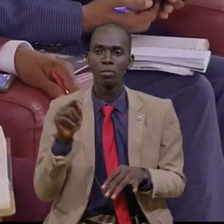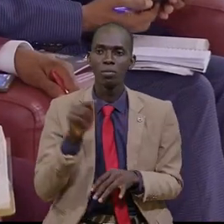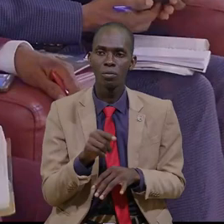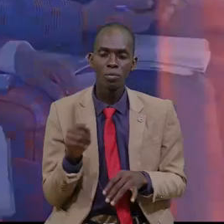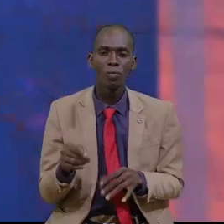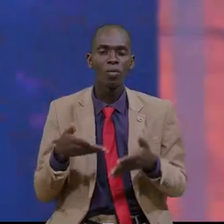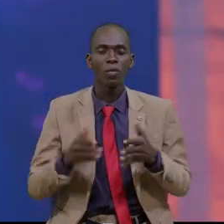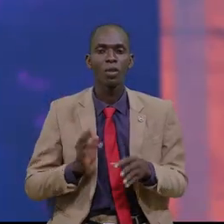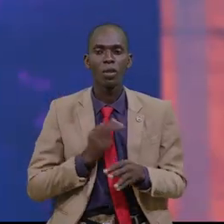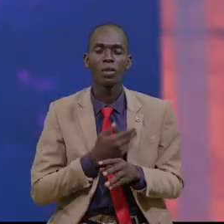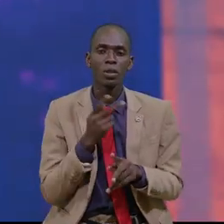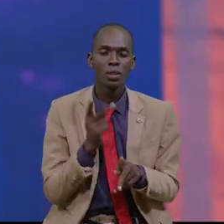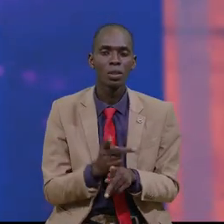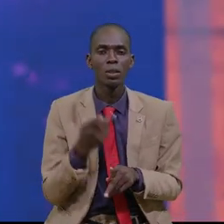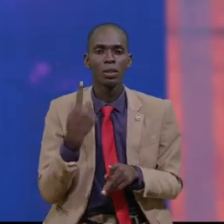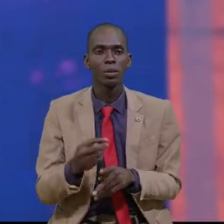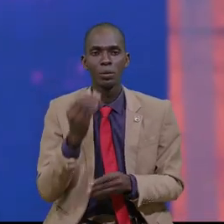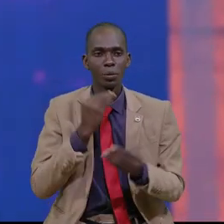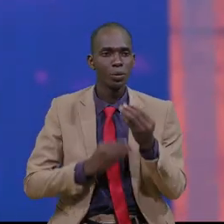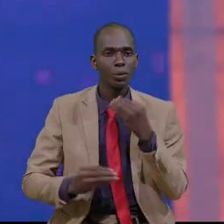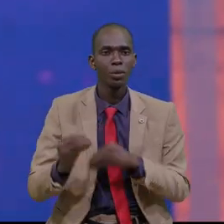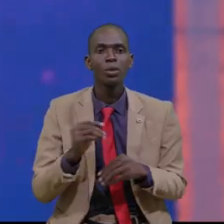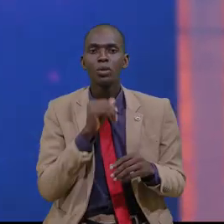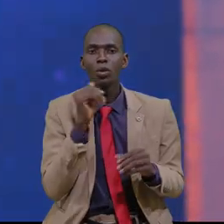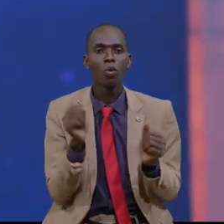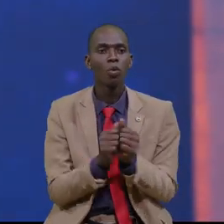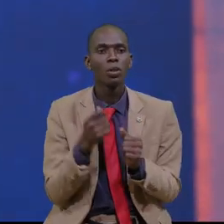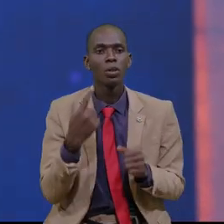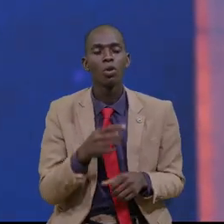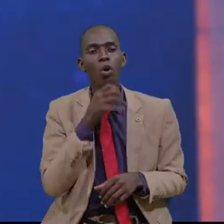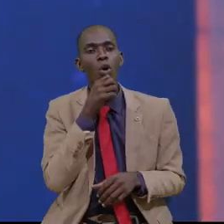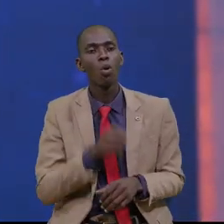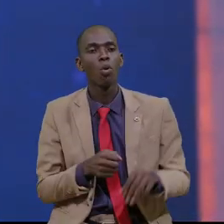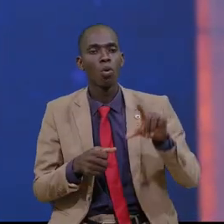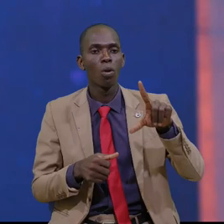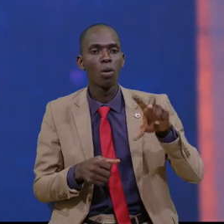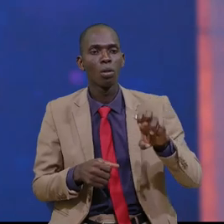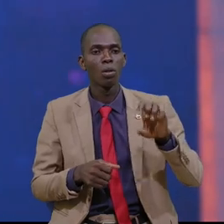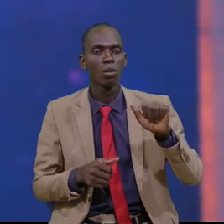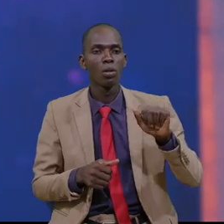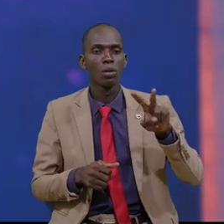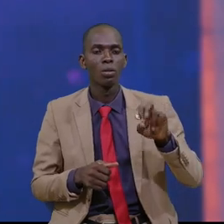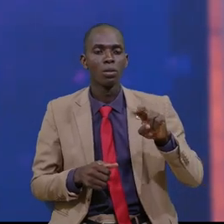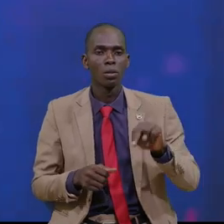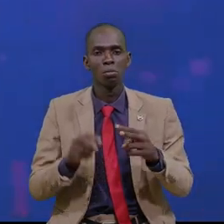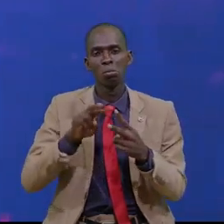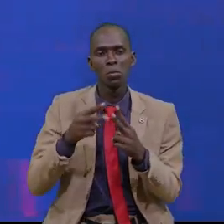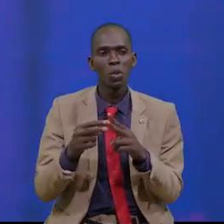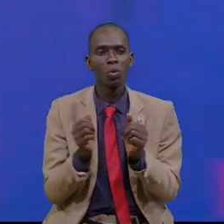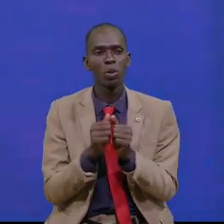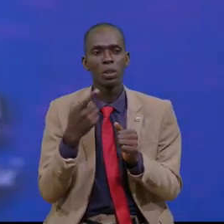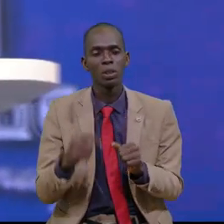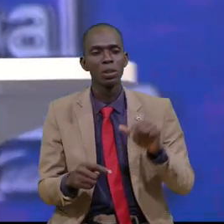the old leaven, neither with the leaven of malice and wickedness, neither with